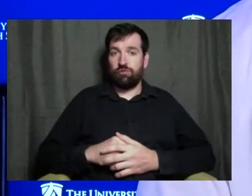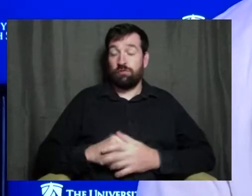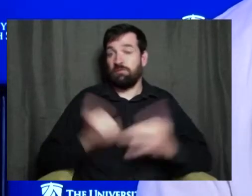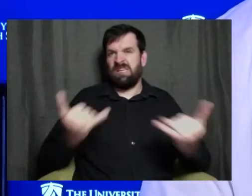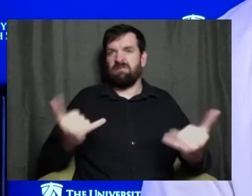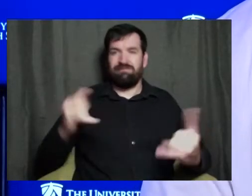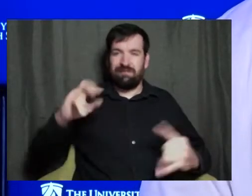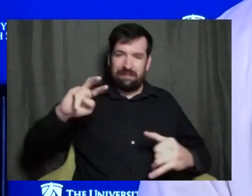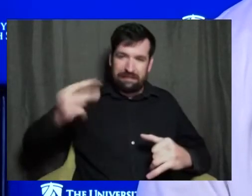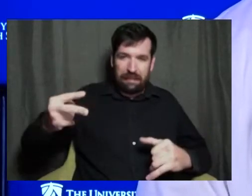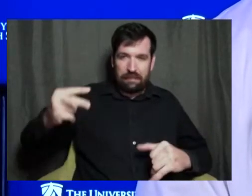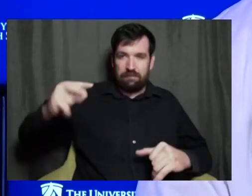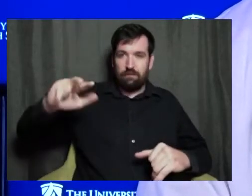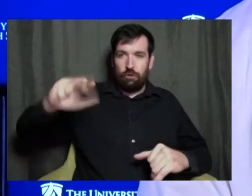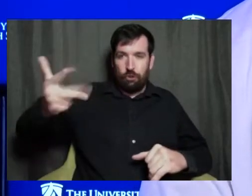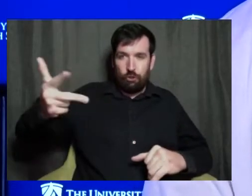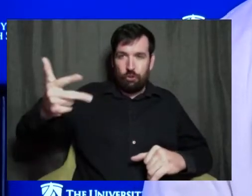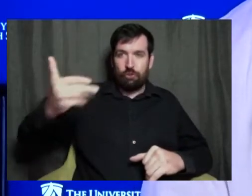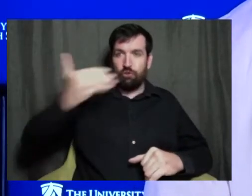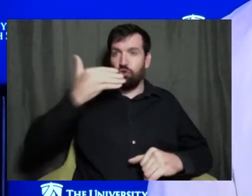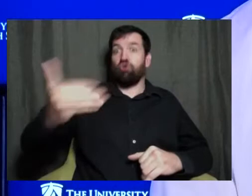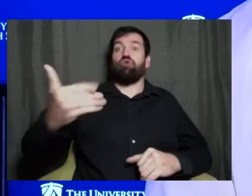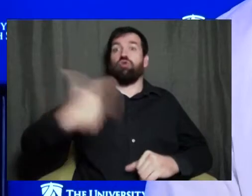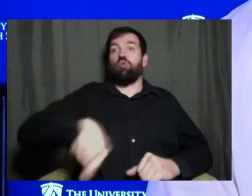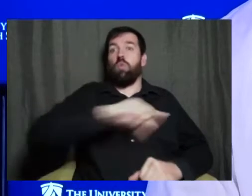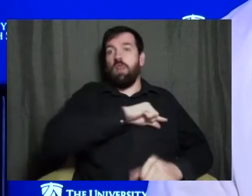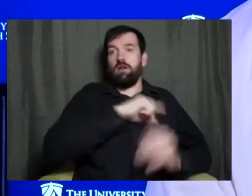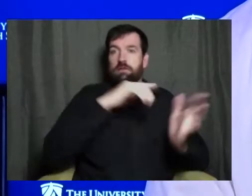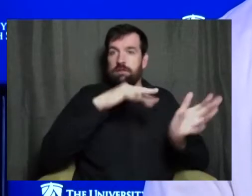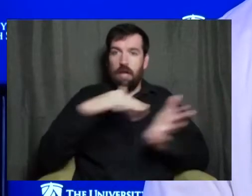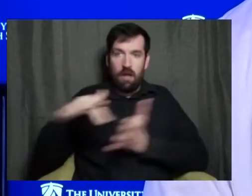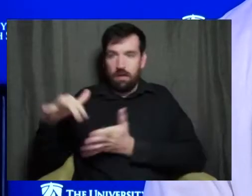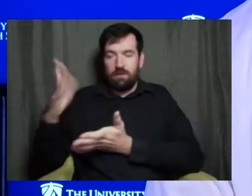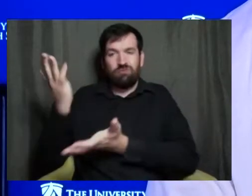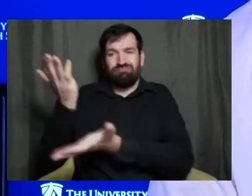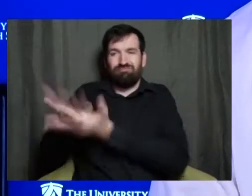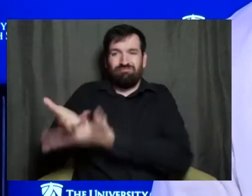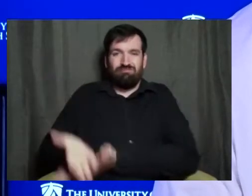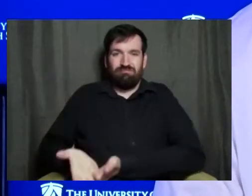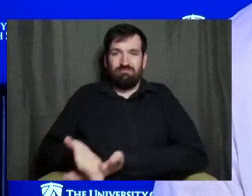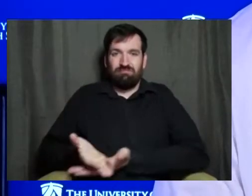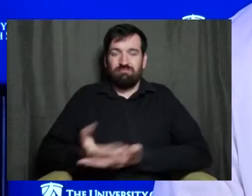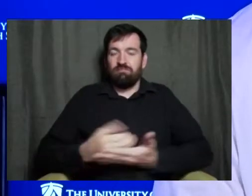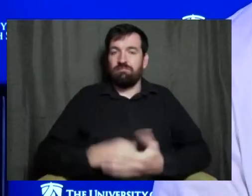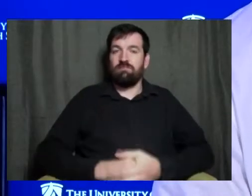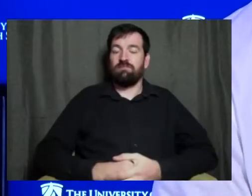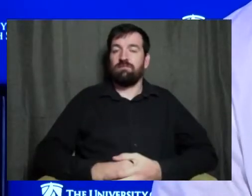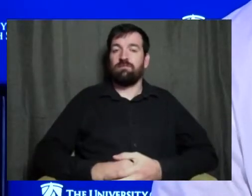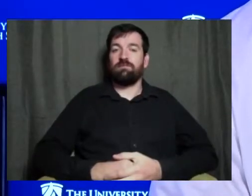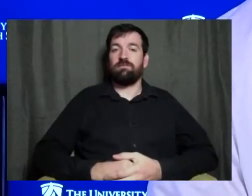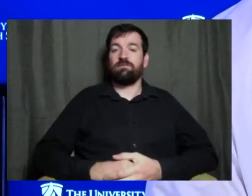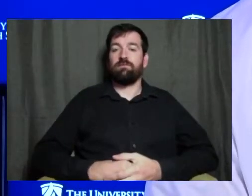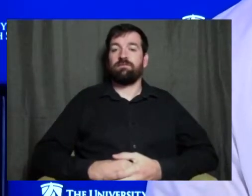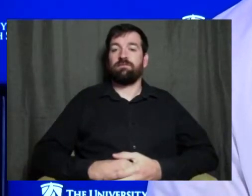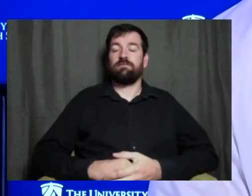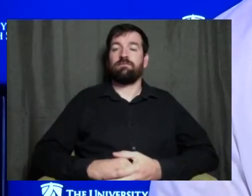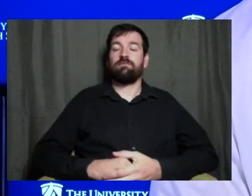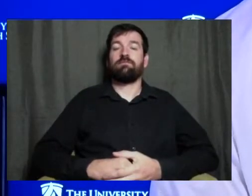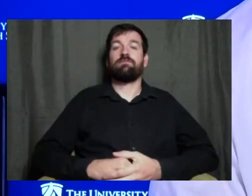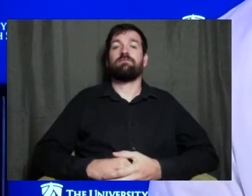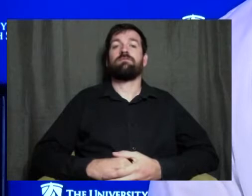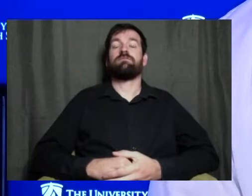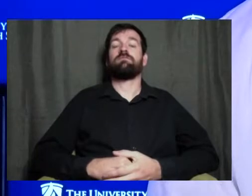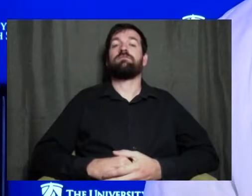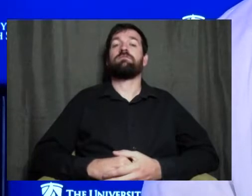third good quality study that shows that helps that reduce the testing positive even after vaccination. So I think it's